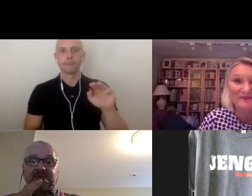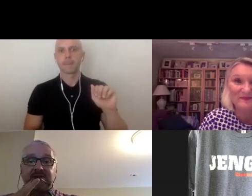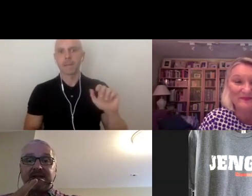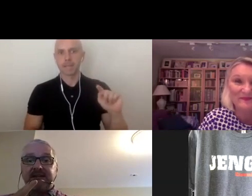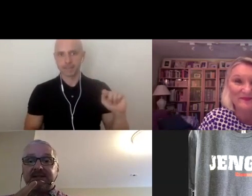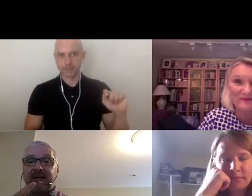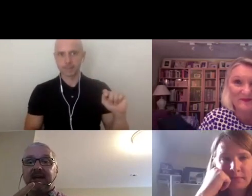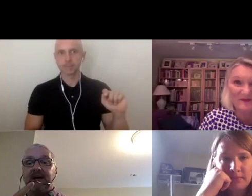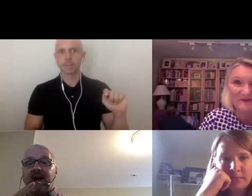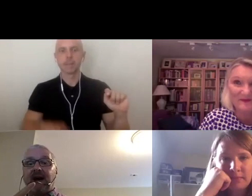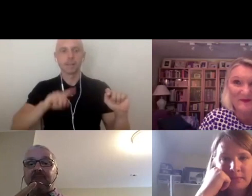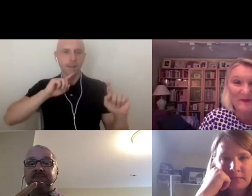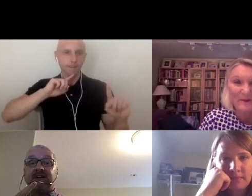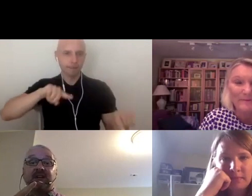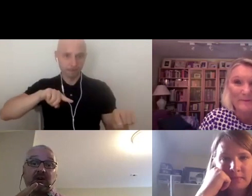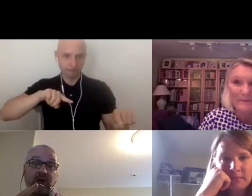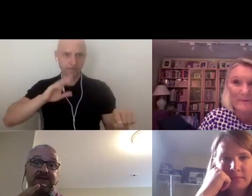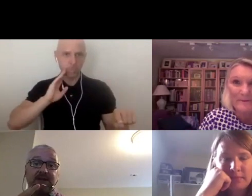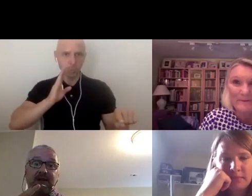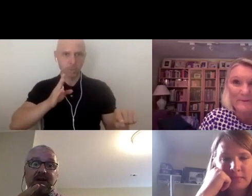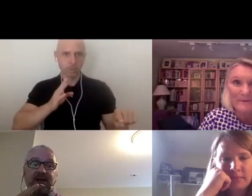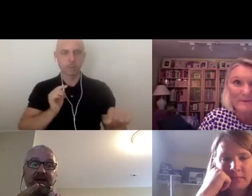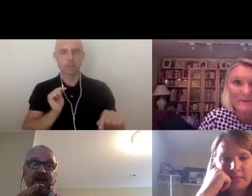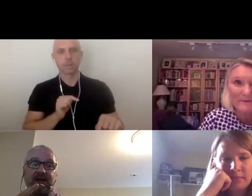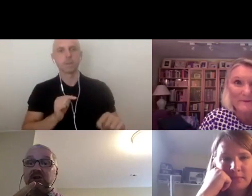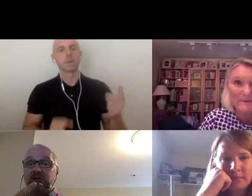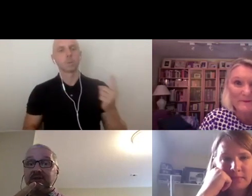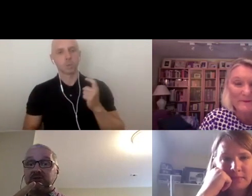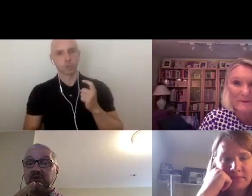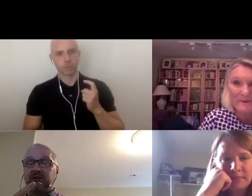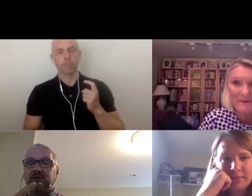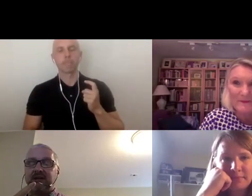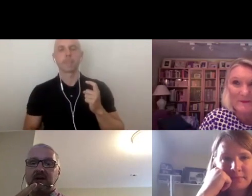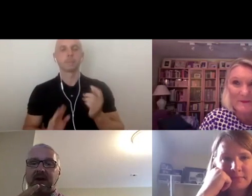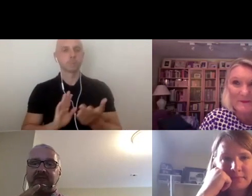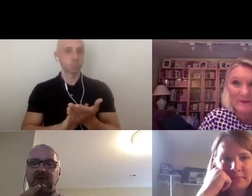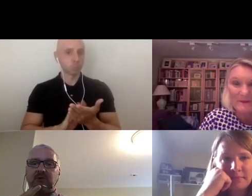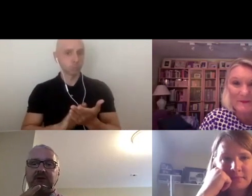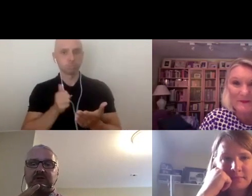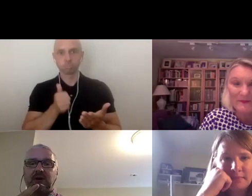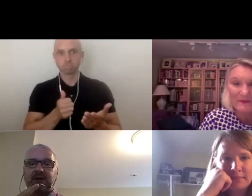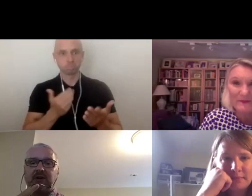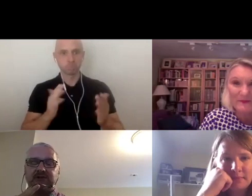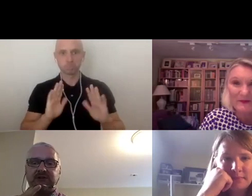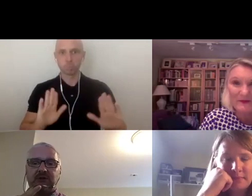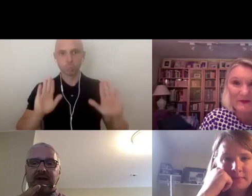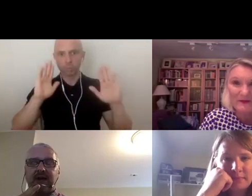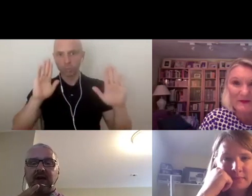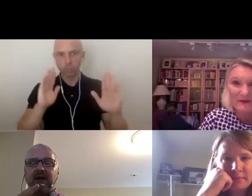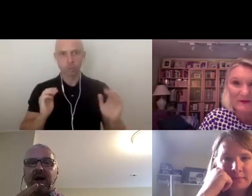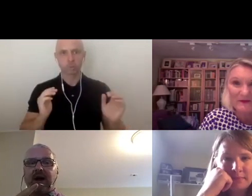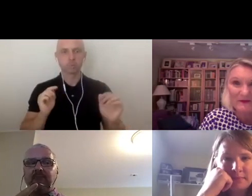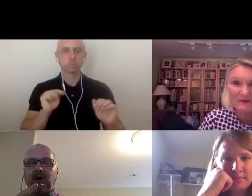and thanks for attending today. Sounds like a great initiative that you're looking to undertake on behalf of the community, so I congratulate you on